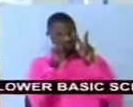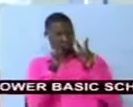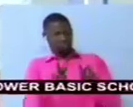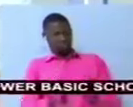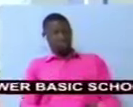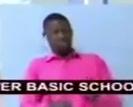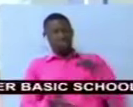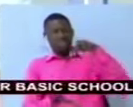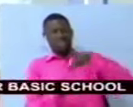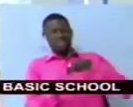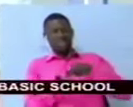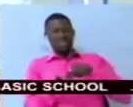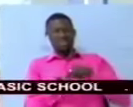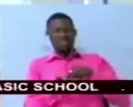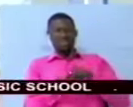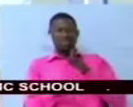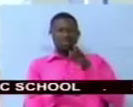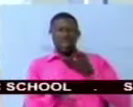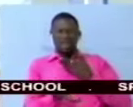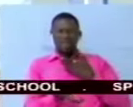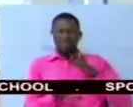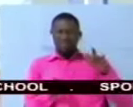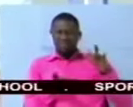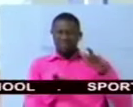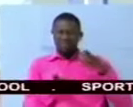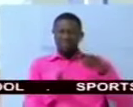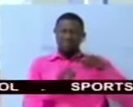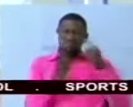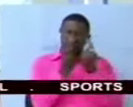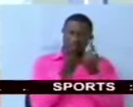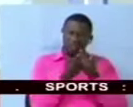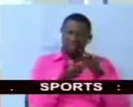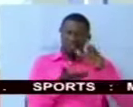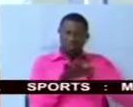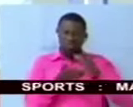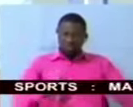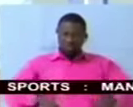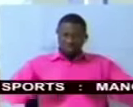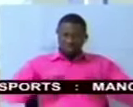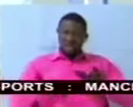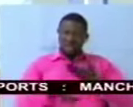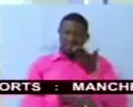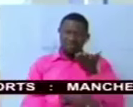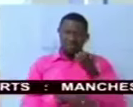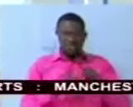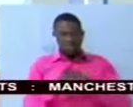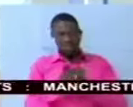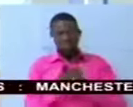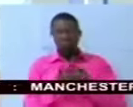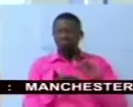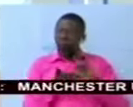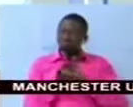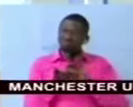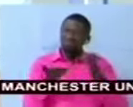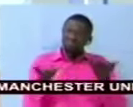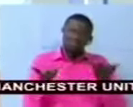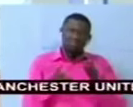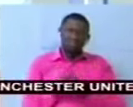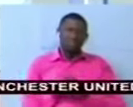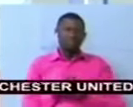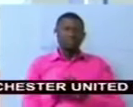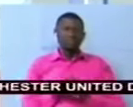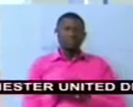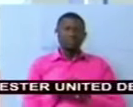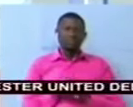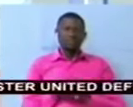have anything on you? Wax ñu ci kanam commission bi té bu ci am dara lo ci rafetal nak ndax